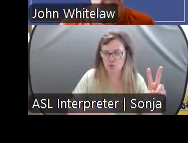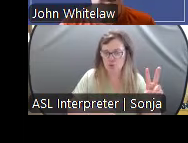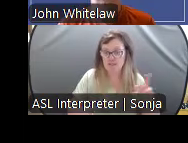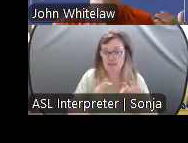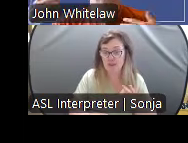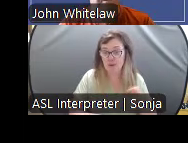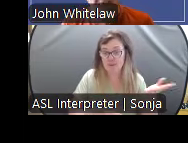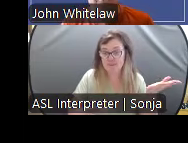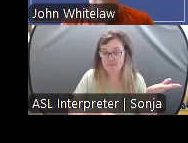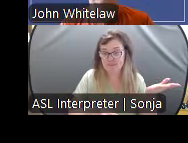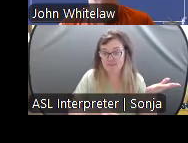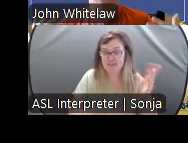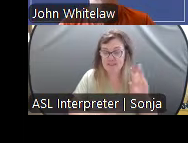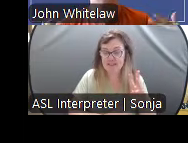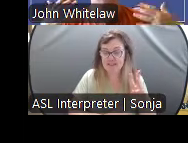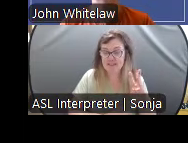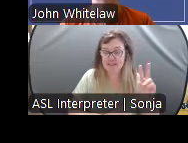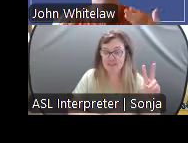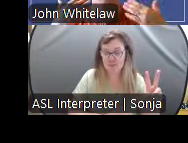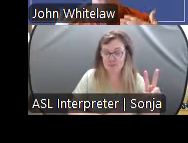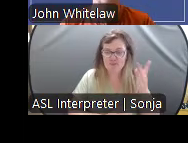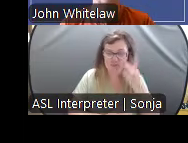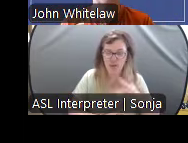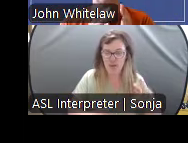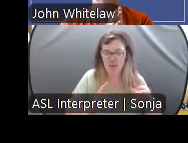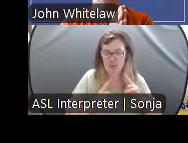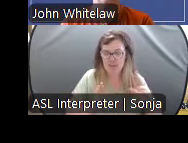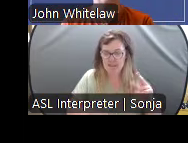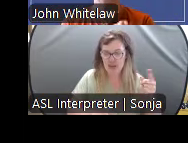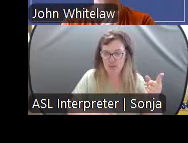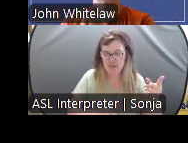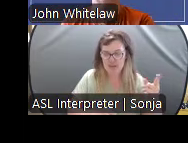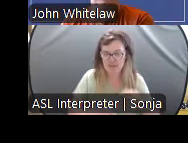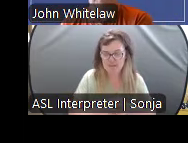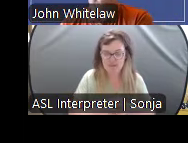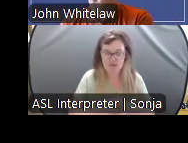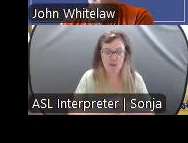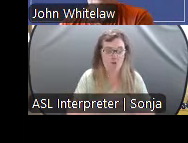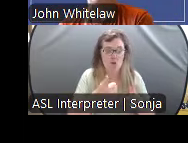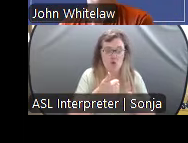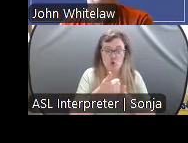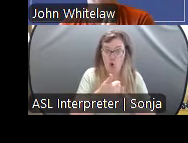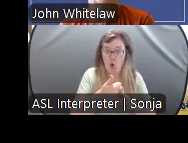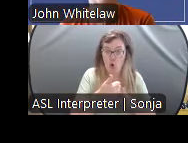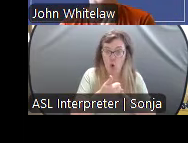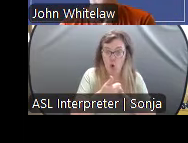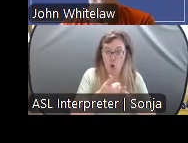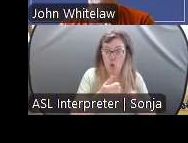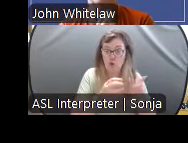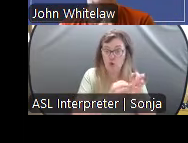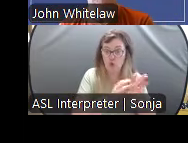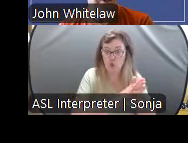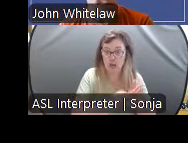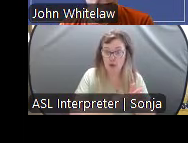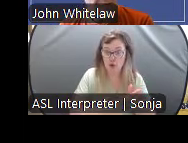simple. 62. To claim early retirement on your own record, you have to be at